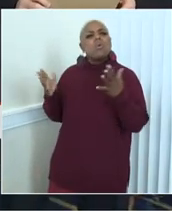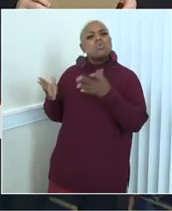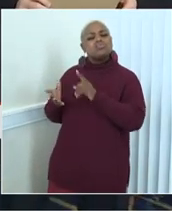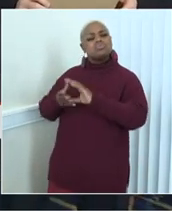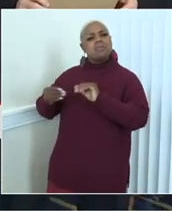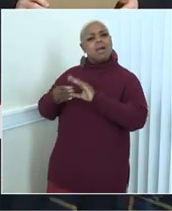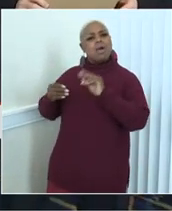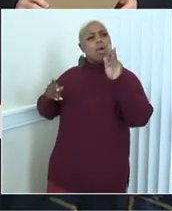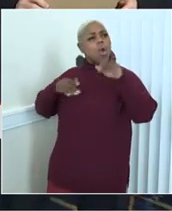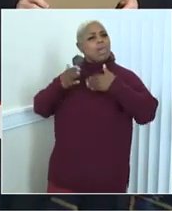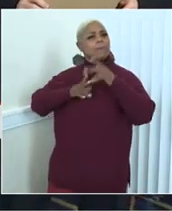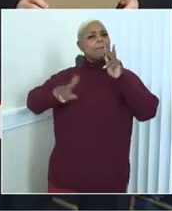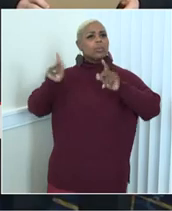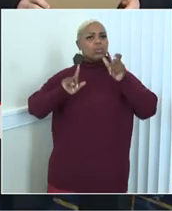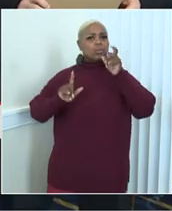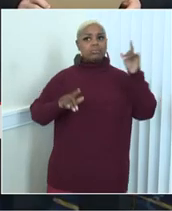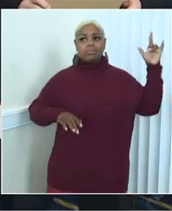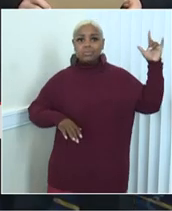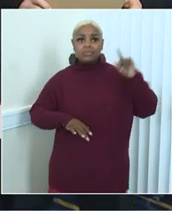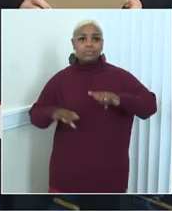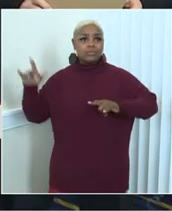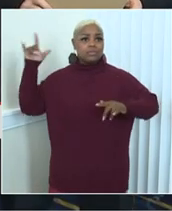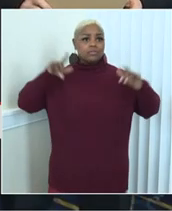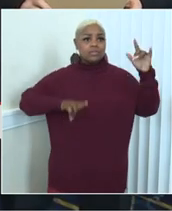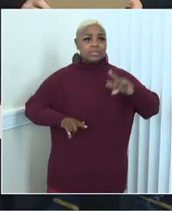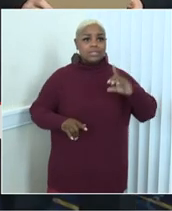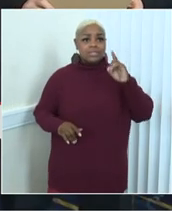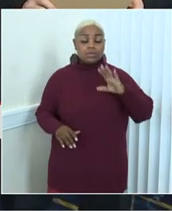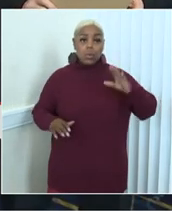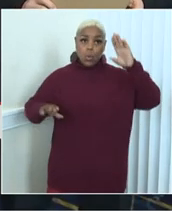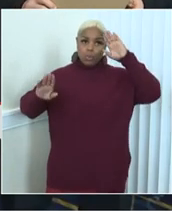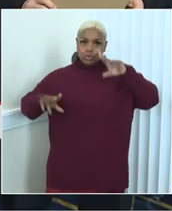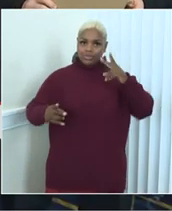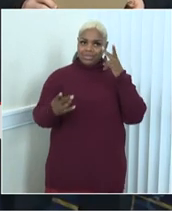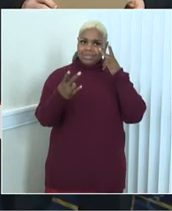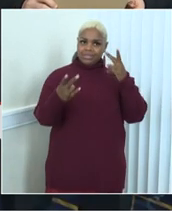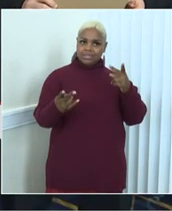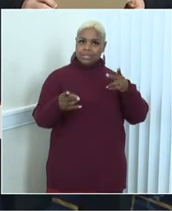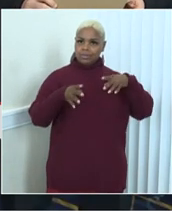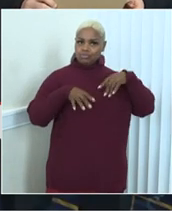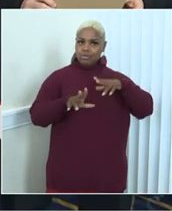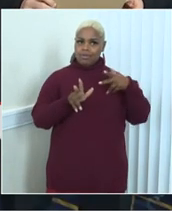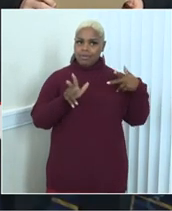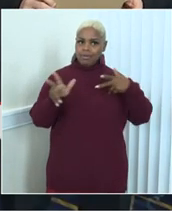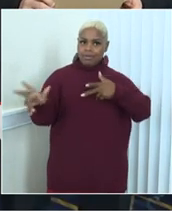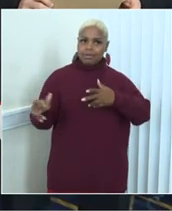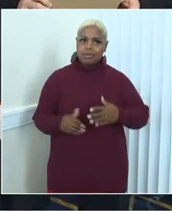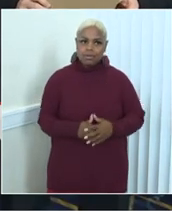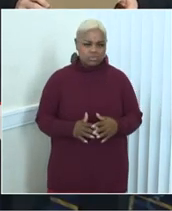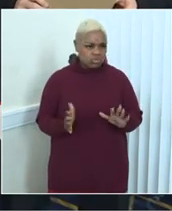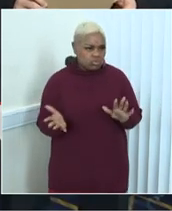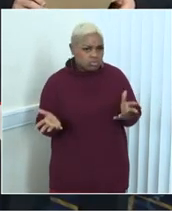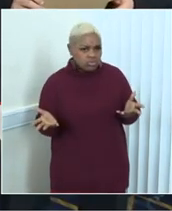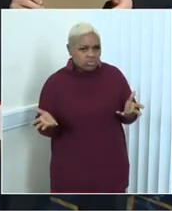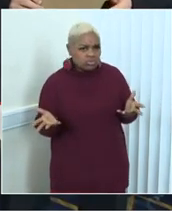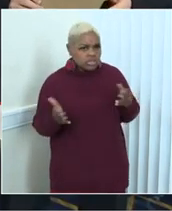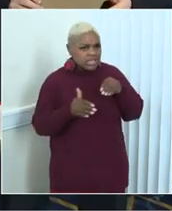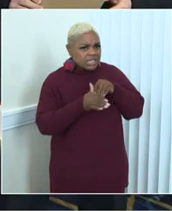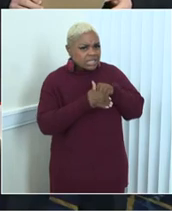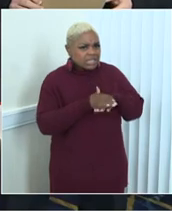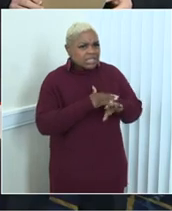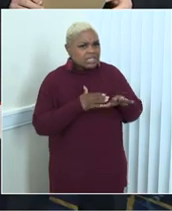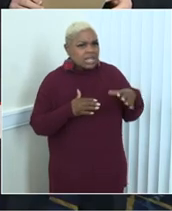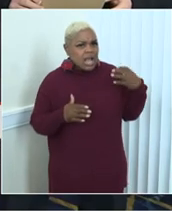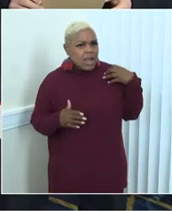of people who have come to D.C. hoping to see a parade, who will try to get into Capital One Arena? What I will say to them is what I just offered up,